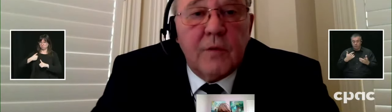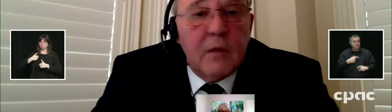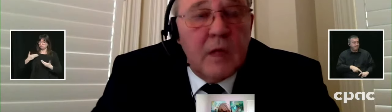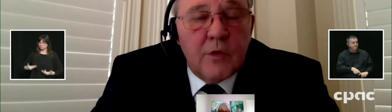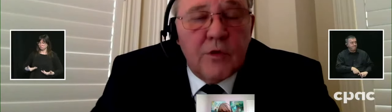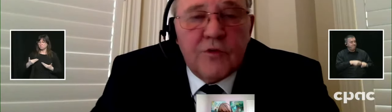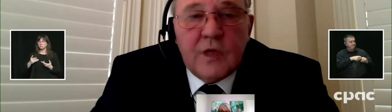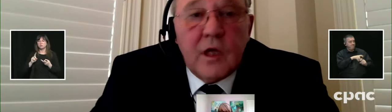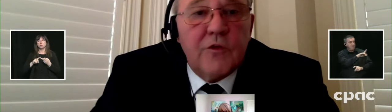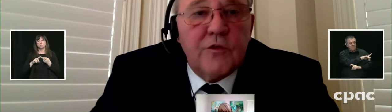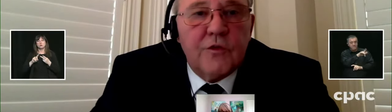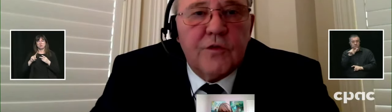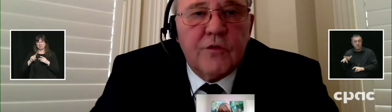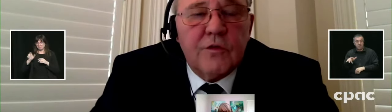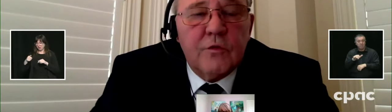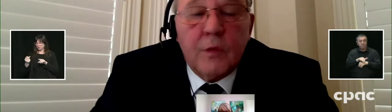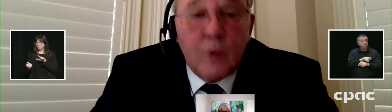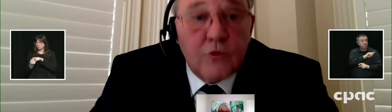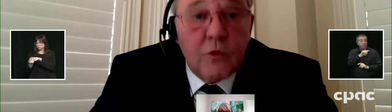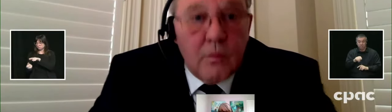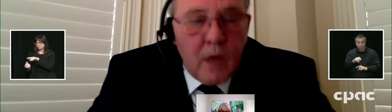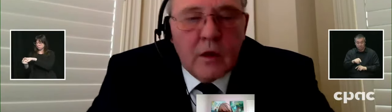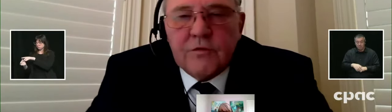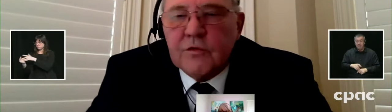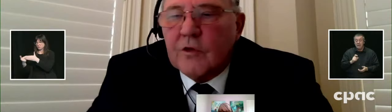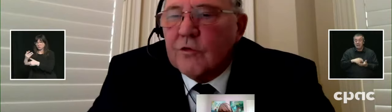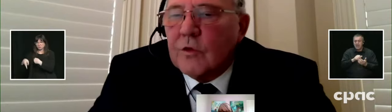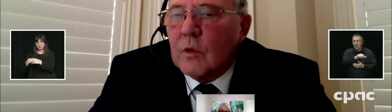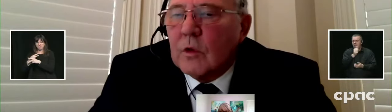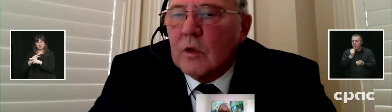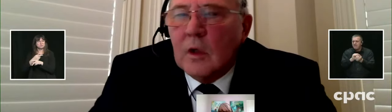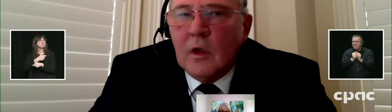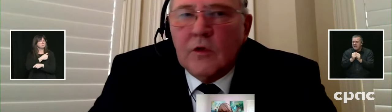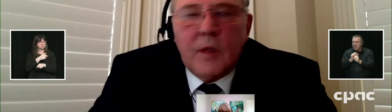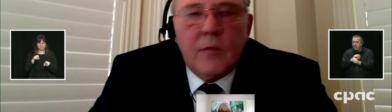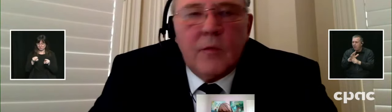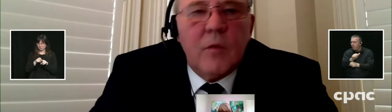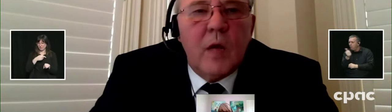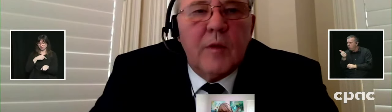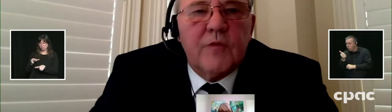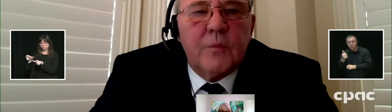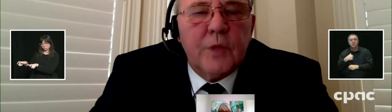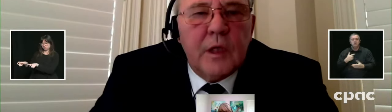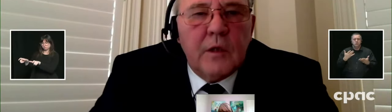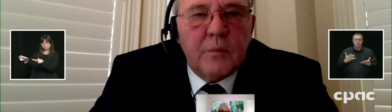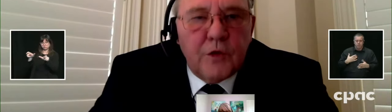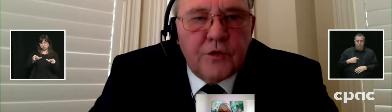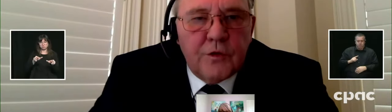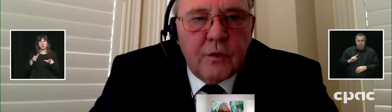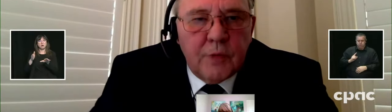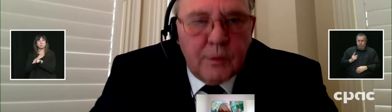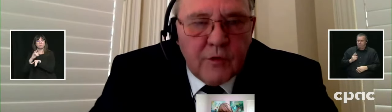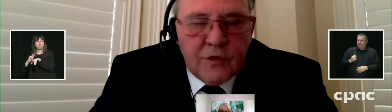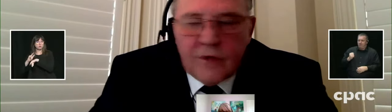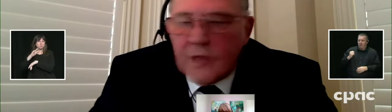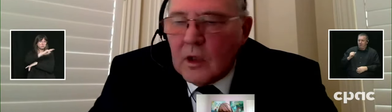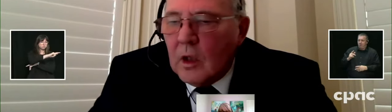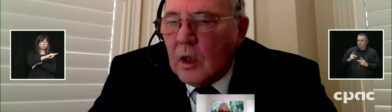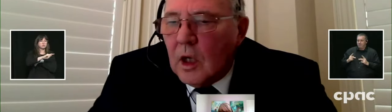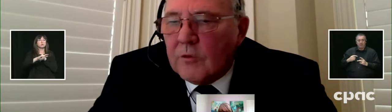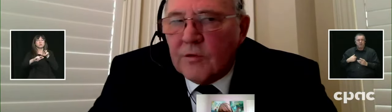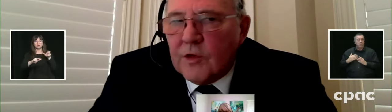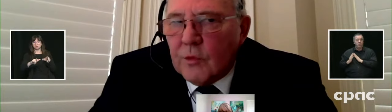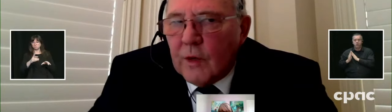variants emerged in other jurisdictions. We were also among the first countries in the world to make a requirement for pre-departure, pre-arrival